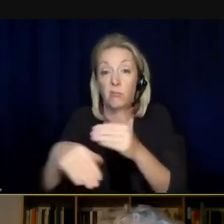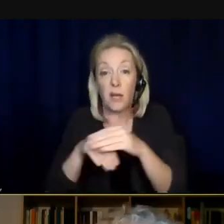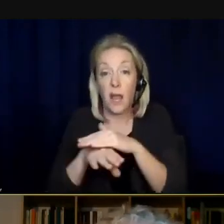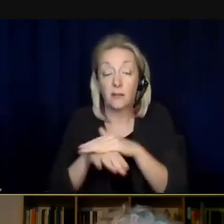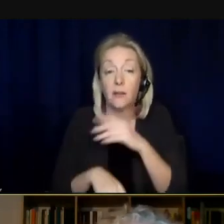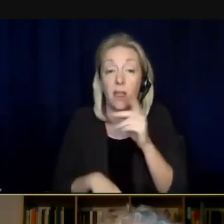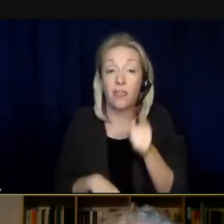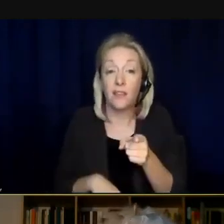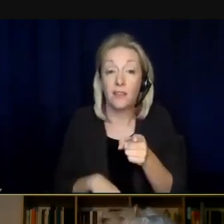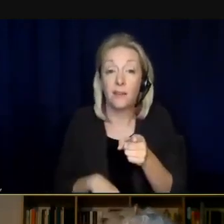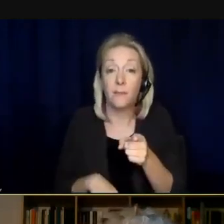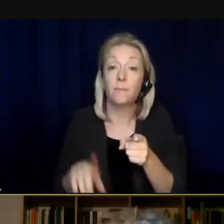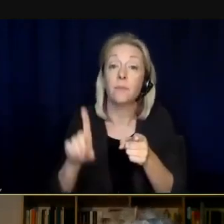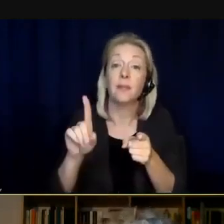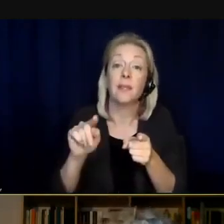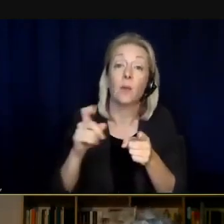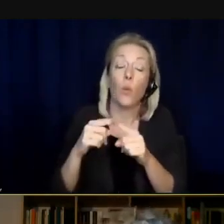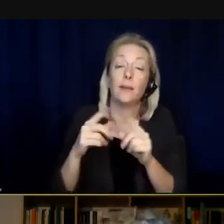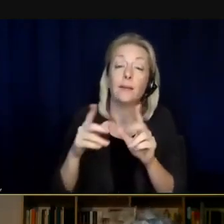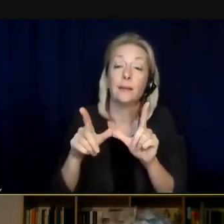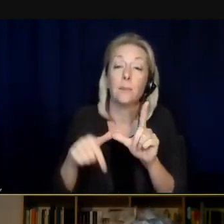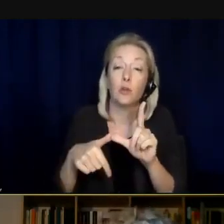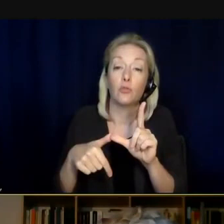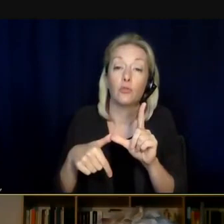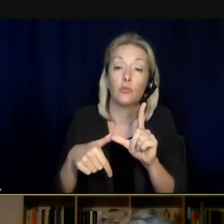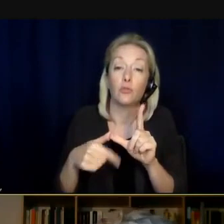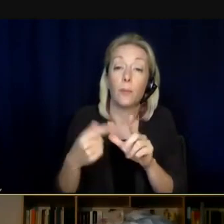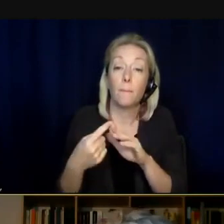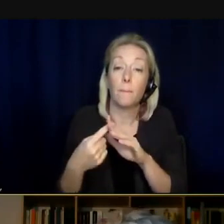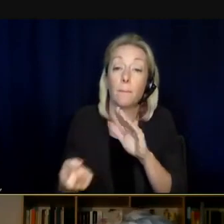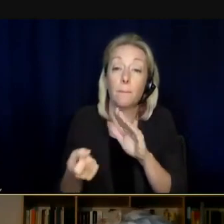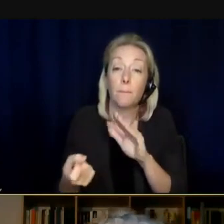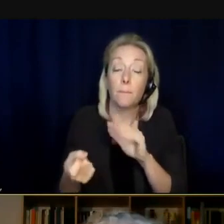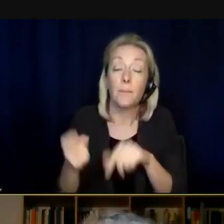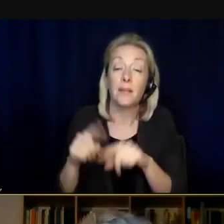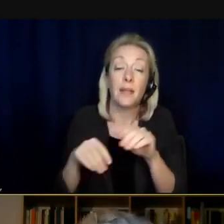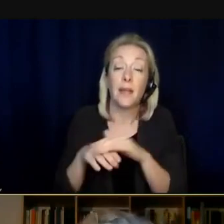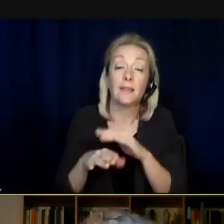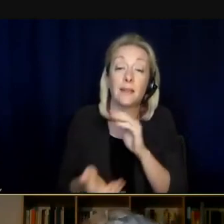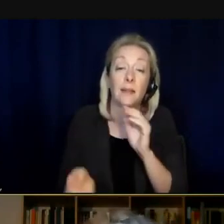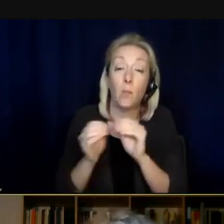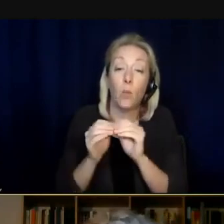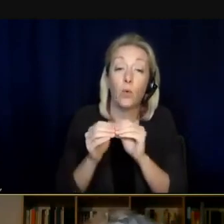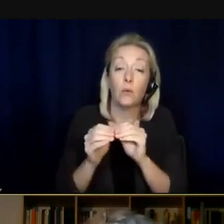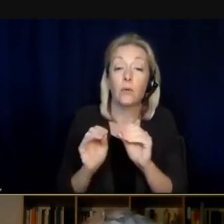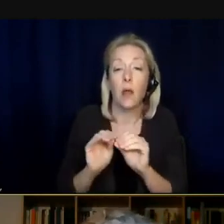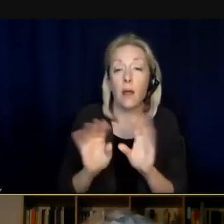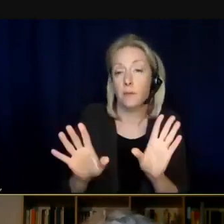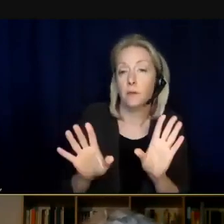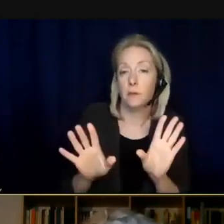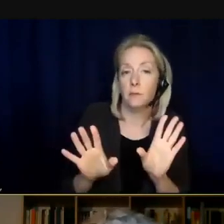is the date when it'll disappear from the internet and they can't get it anymore. Obviously, you want to give them